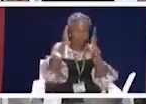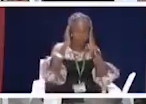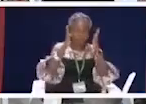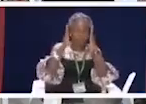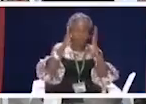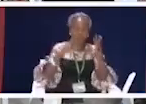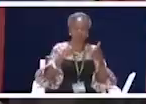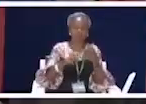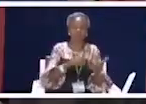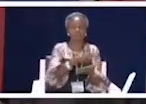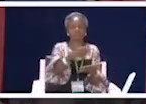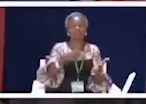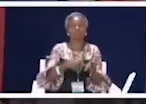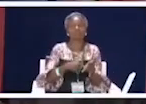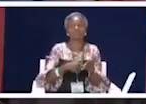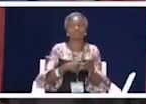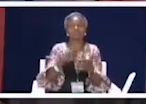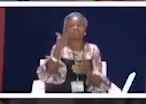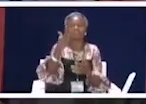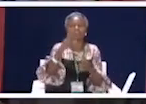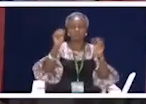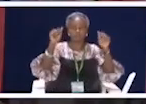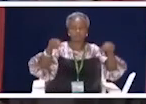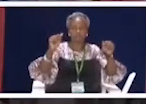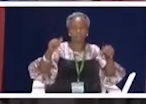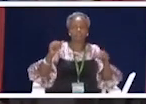these three possibilities.